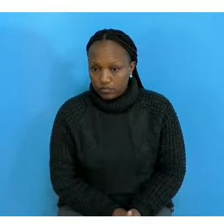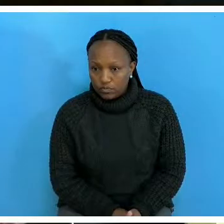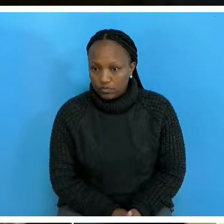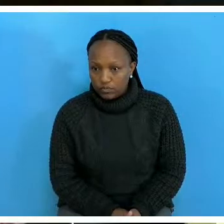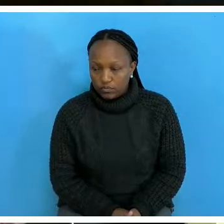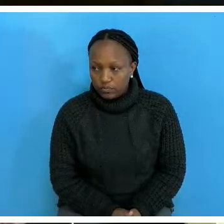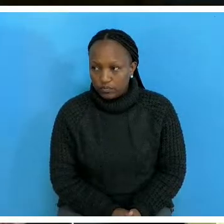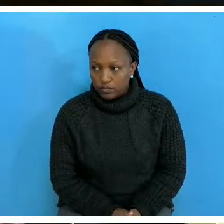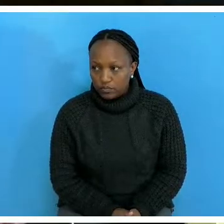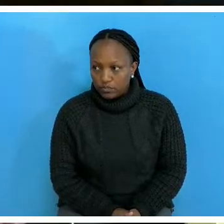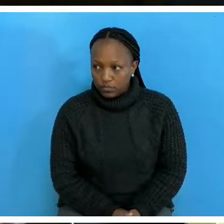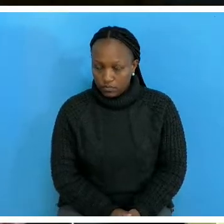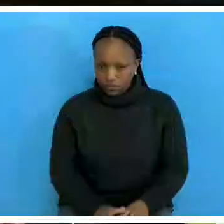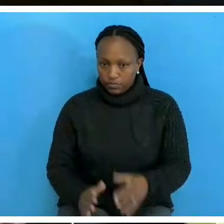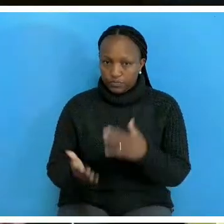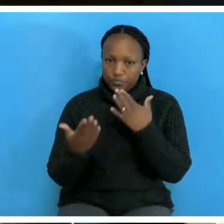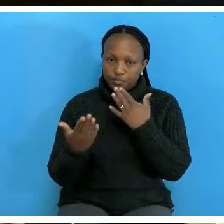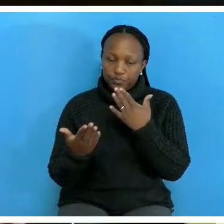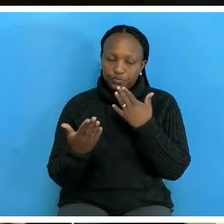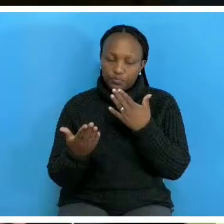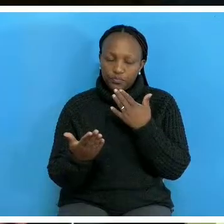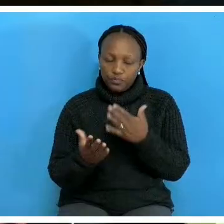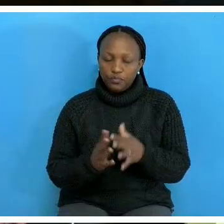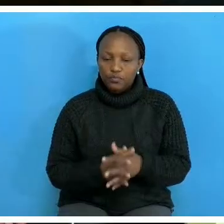Thank you very much.